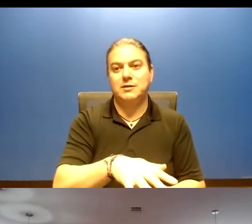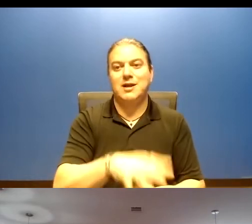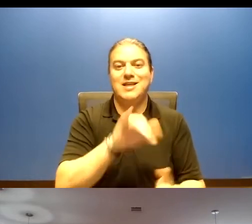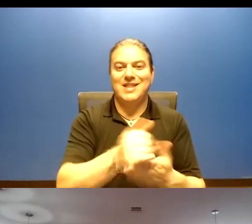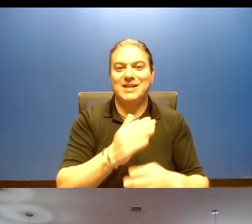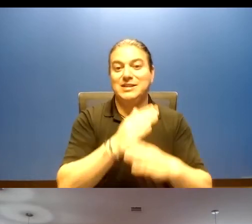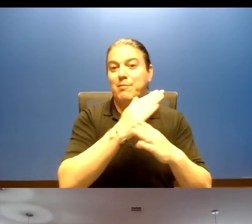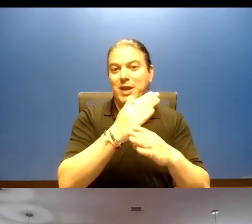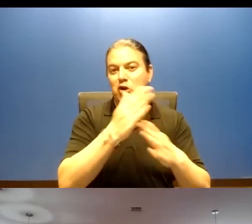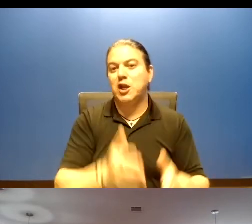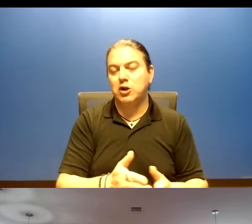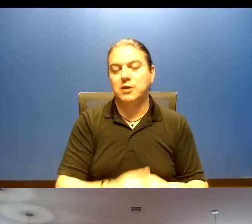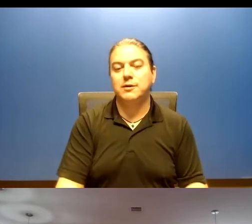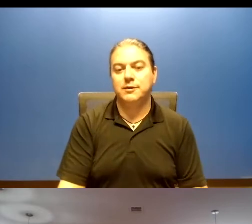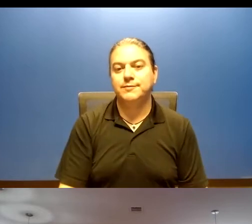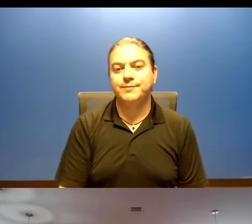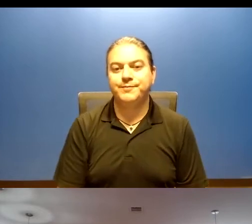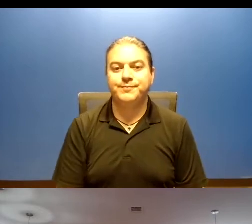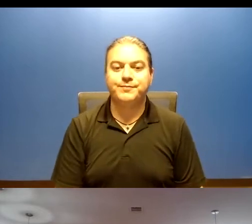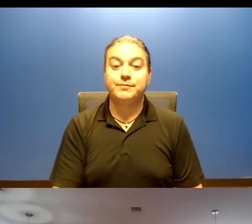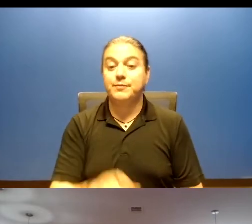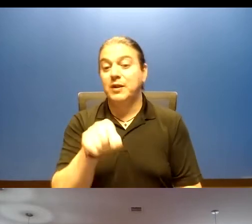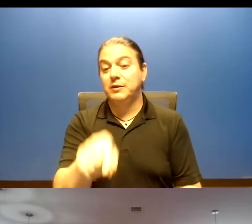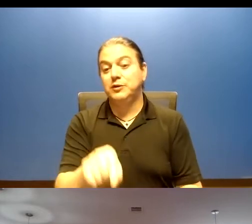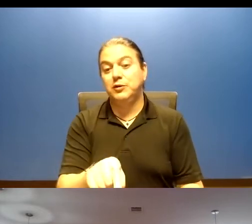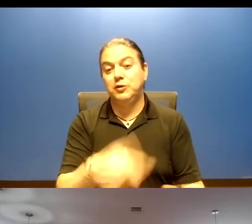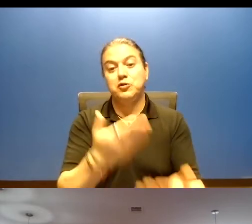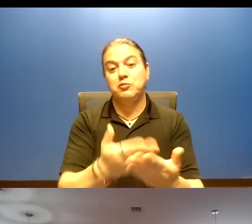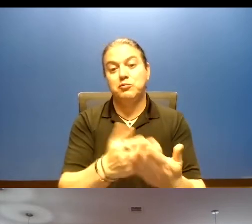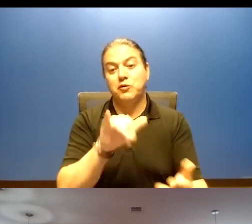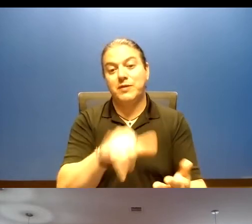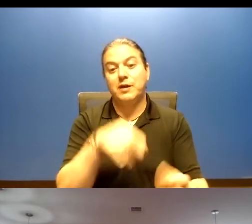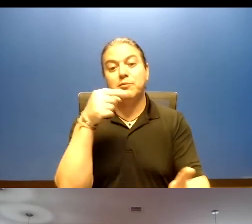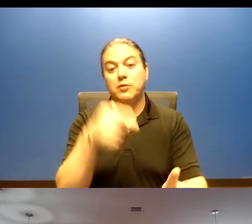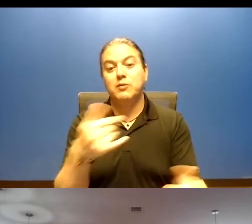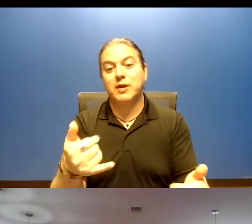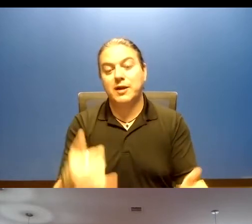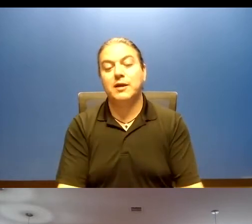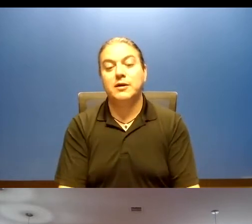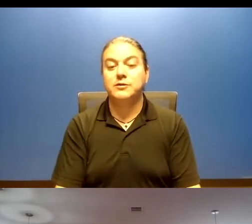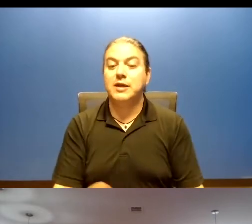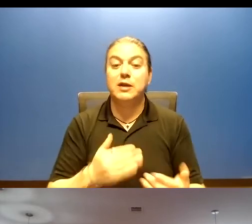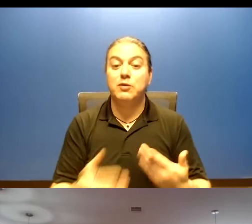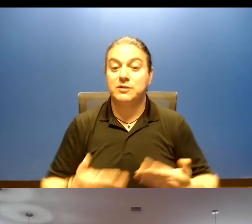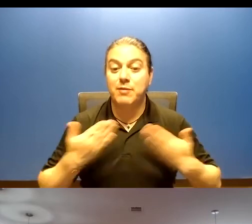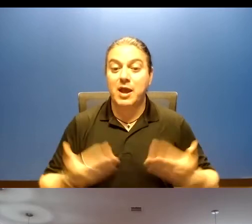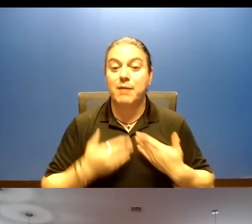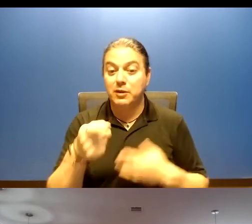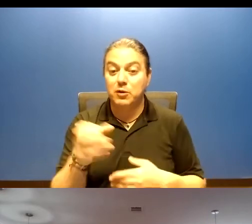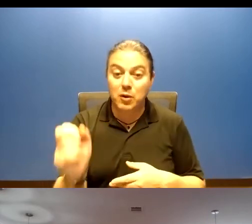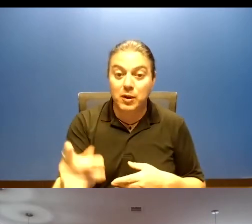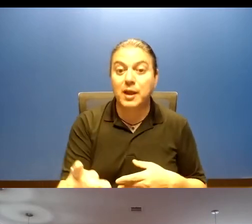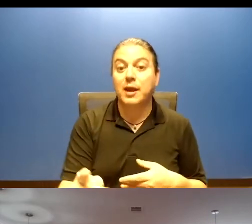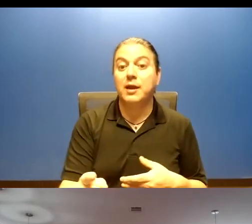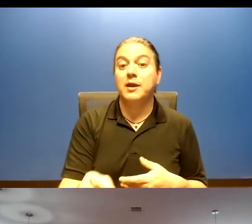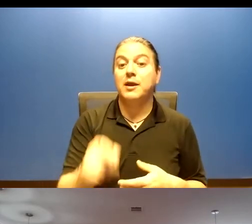long time to prove that point. Yes. So I'm glad that you're okay, and I'm very glad that